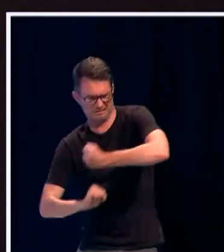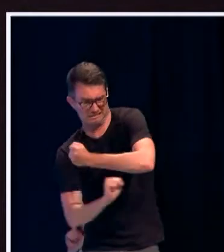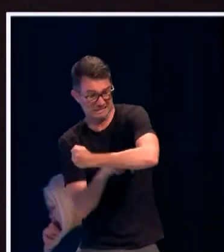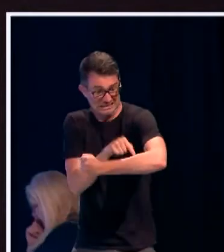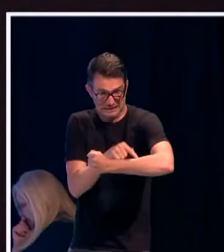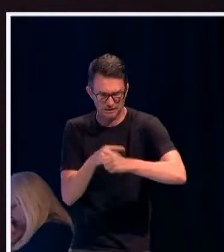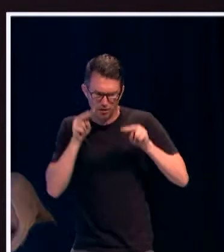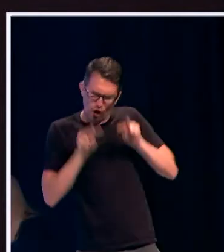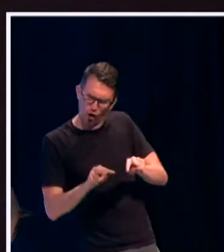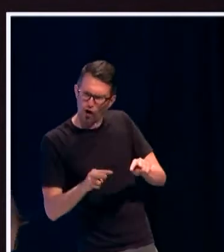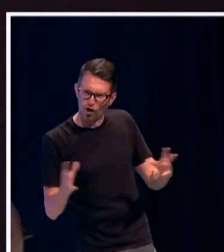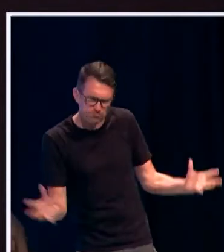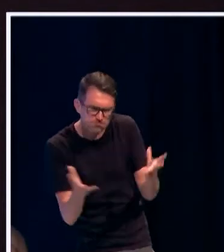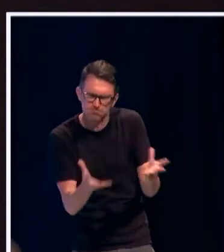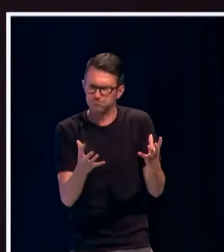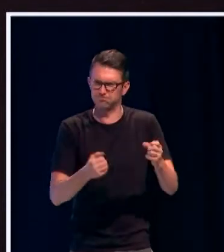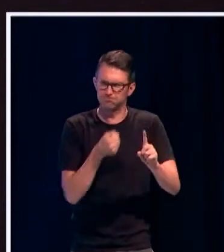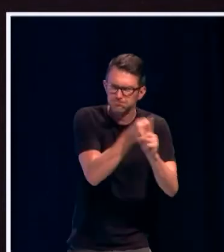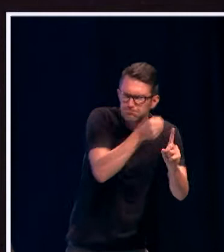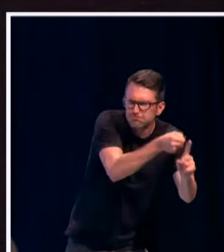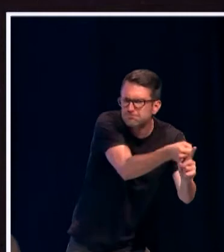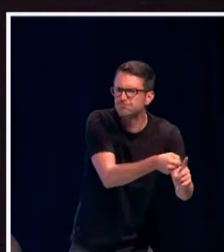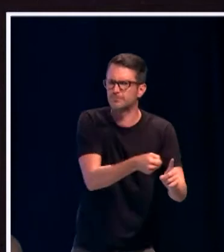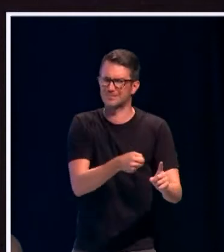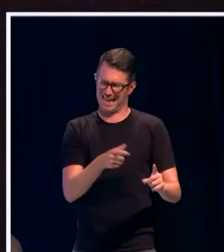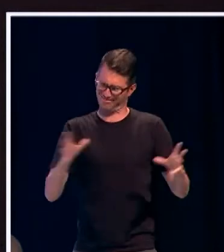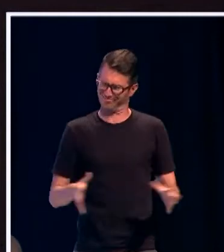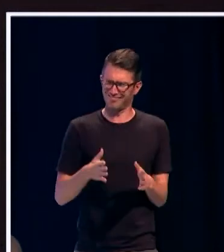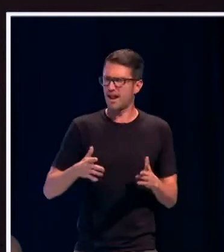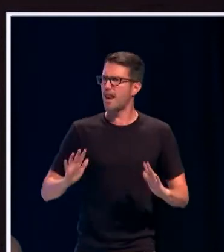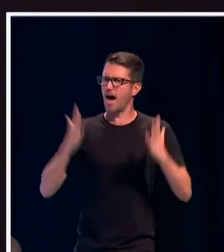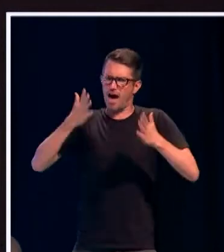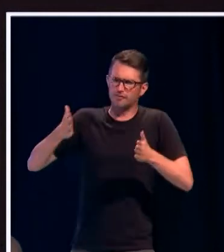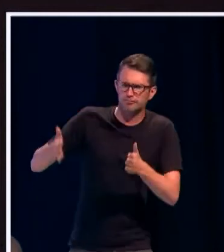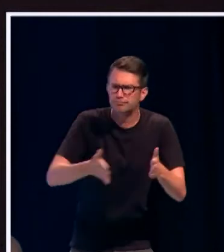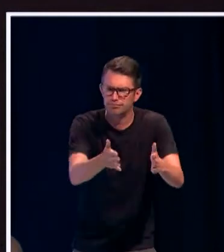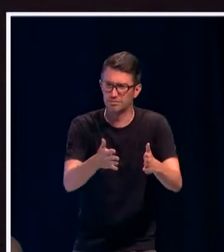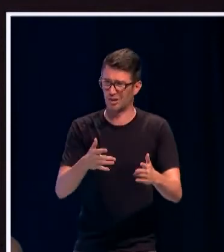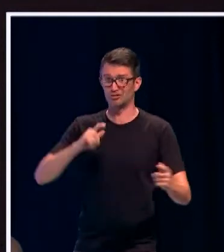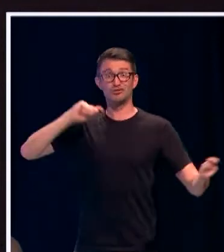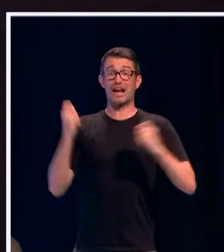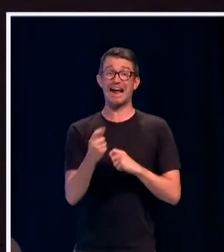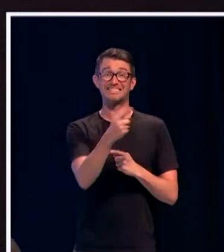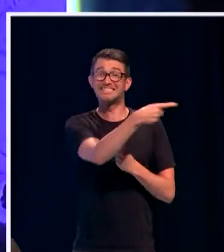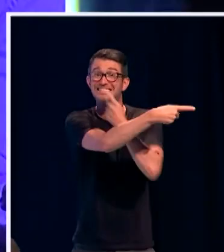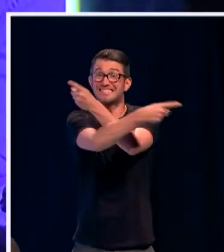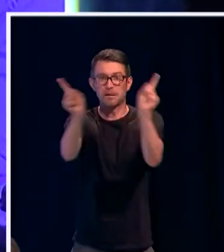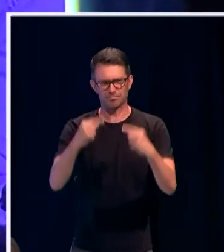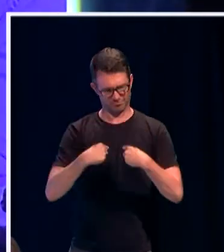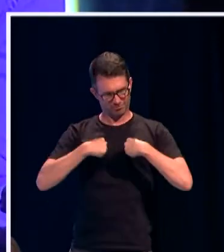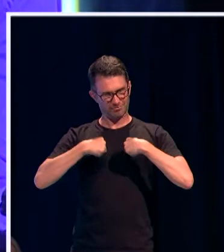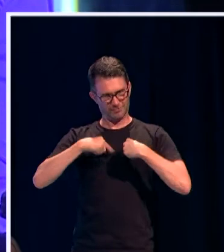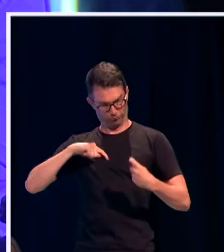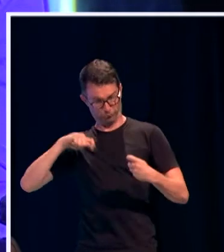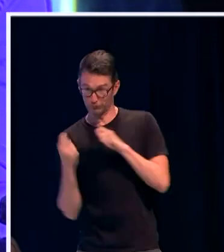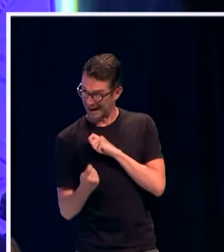journey. And because the change has to begin from us and by us and within our movement. And sometimes